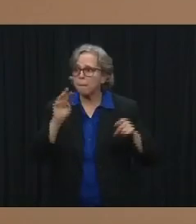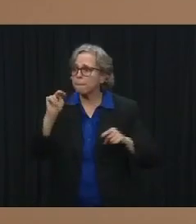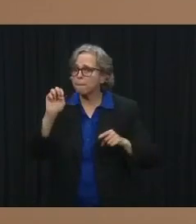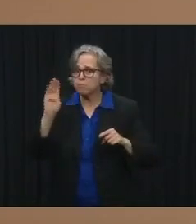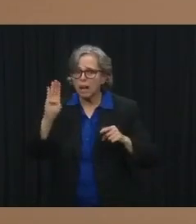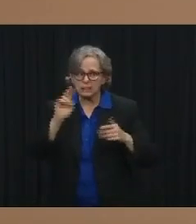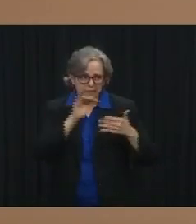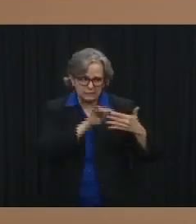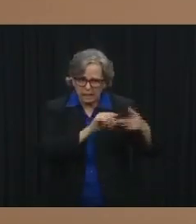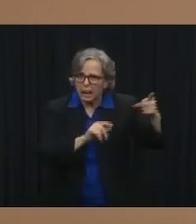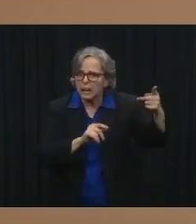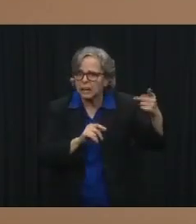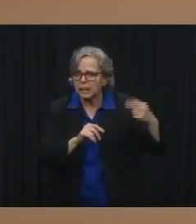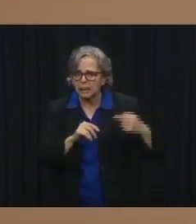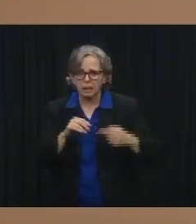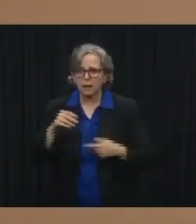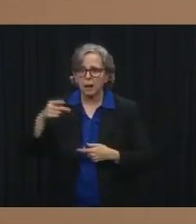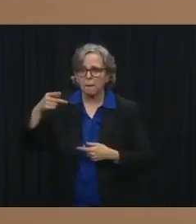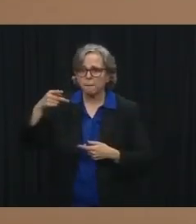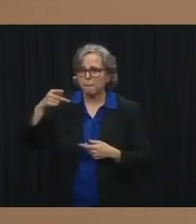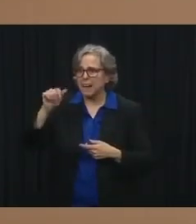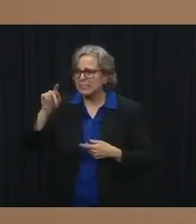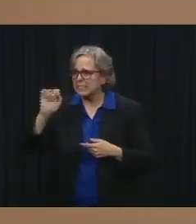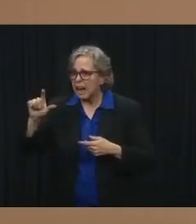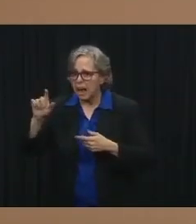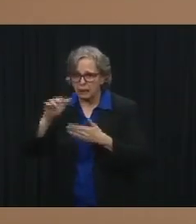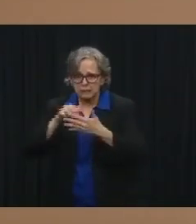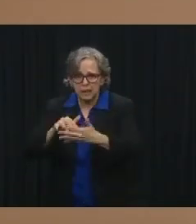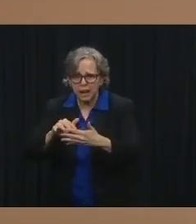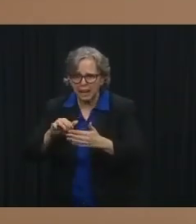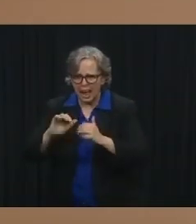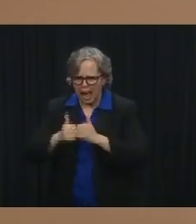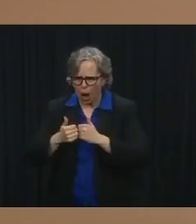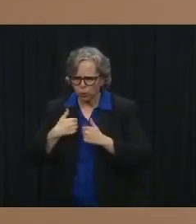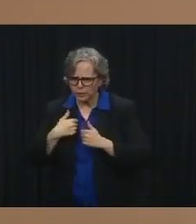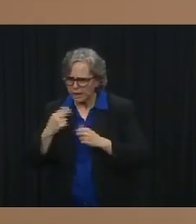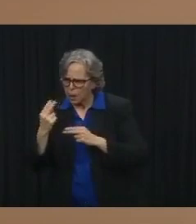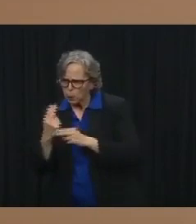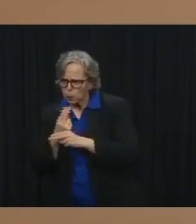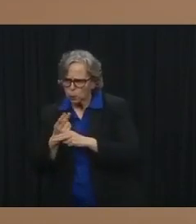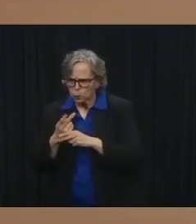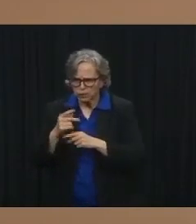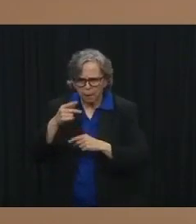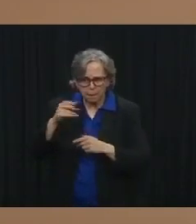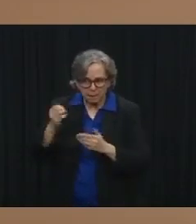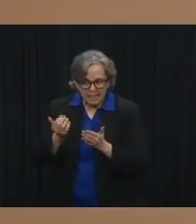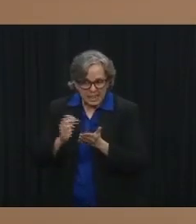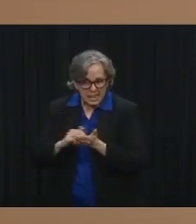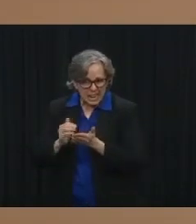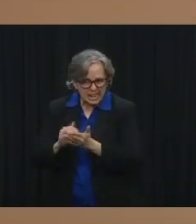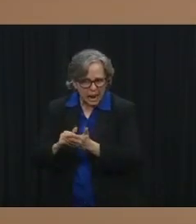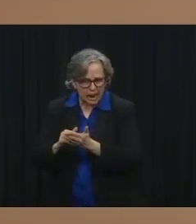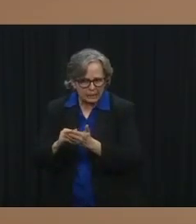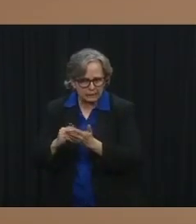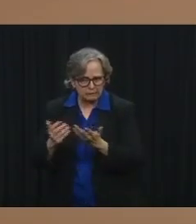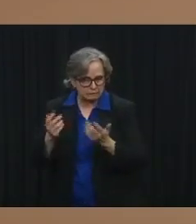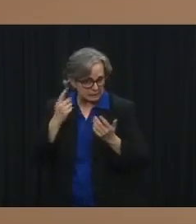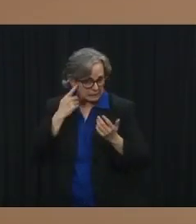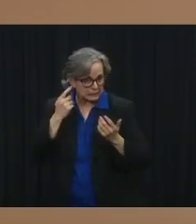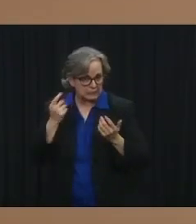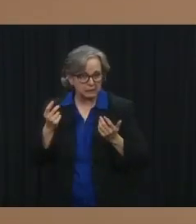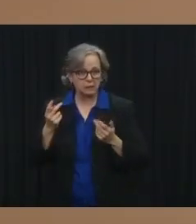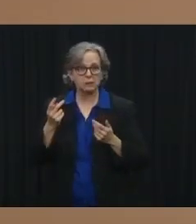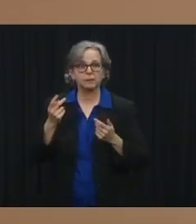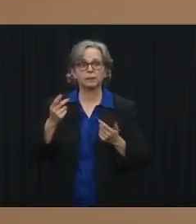hour of how we can extend the use of that PPE. But I want to say to you again at home, what you're doing by stopping the